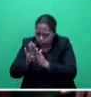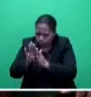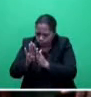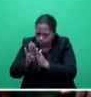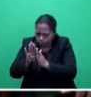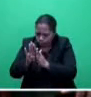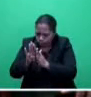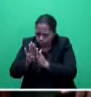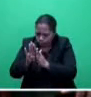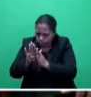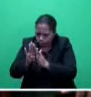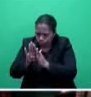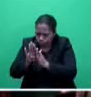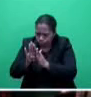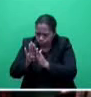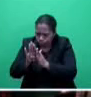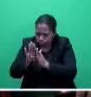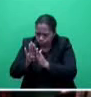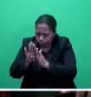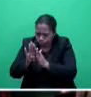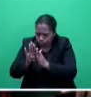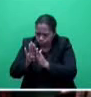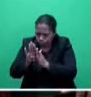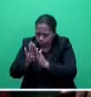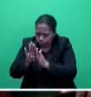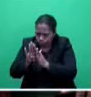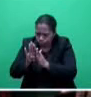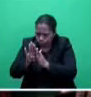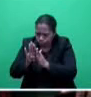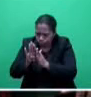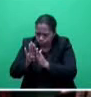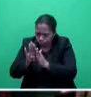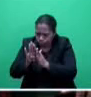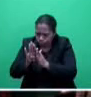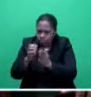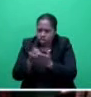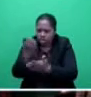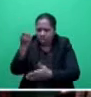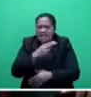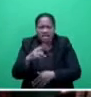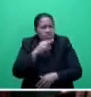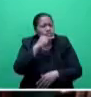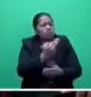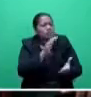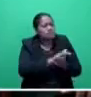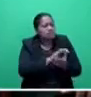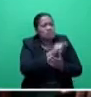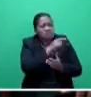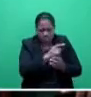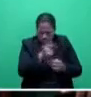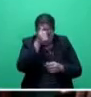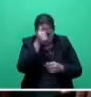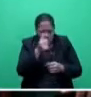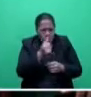with government were responsible for increasing prices. Then he told cane growers in the Western Division to plant Yangona. He should know that the climate in the West